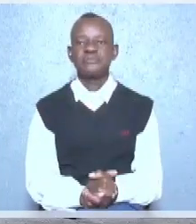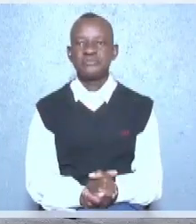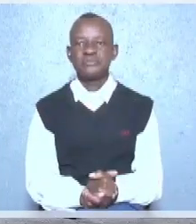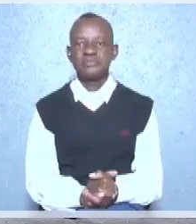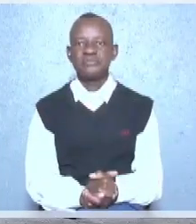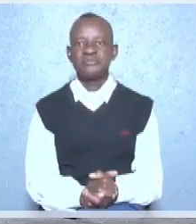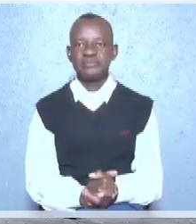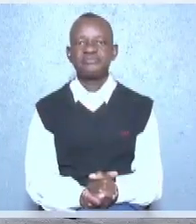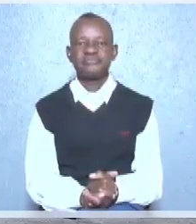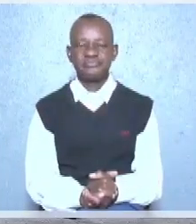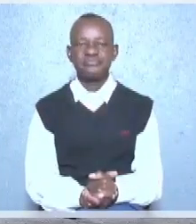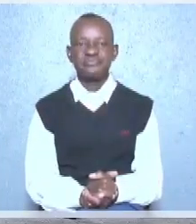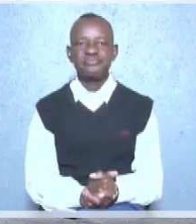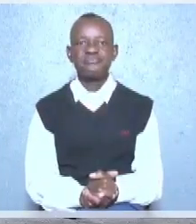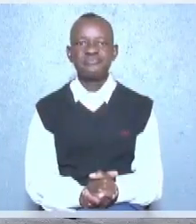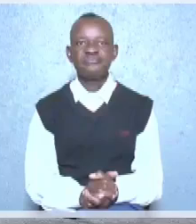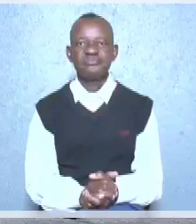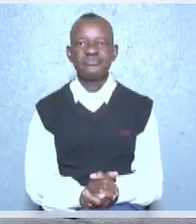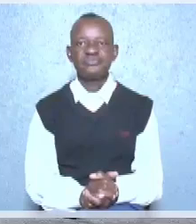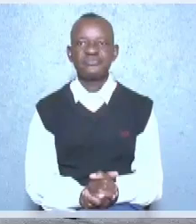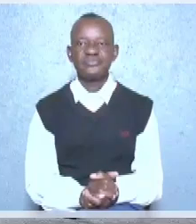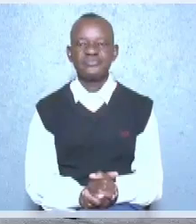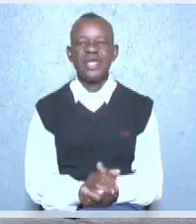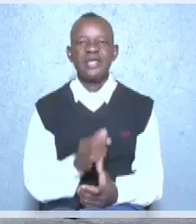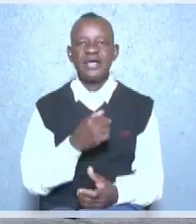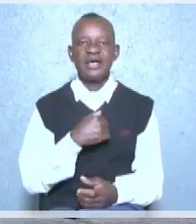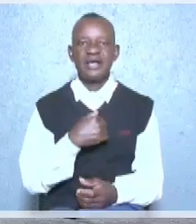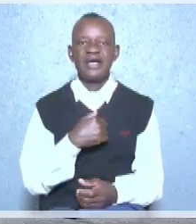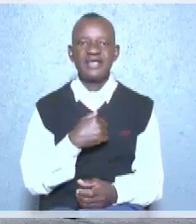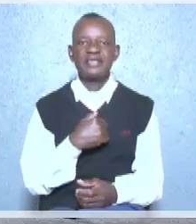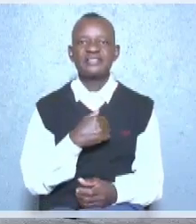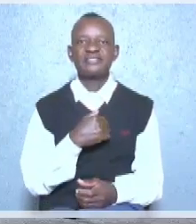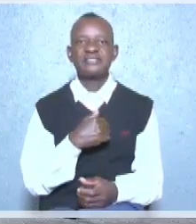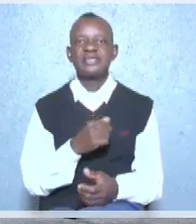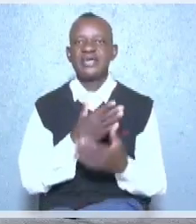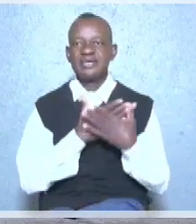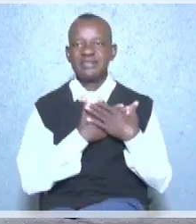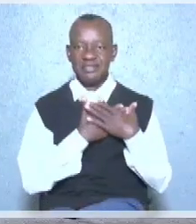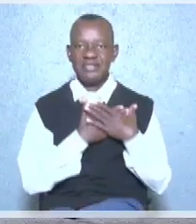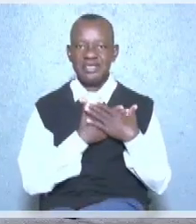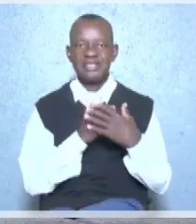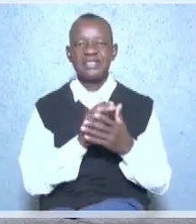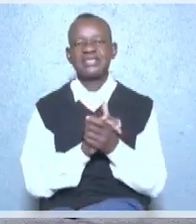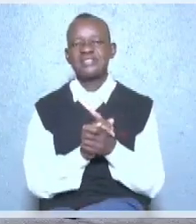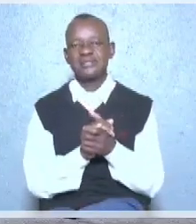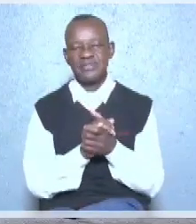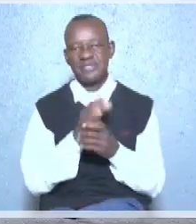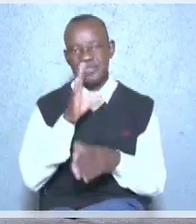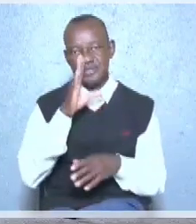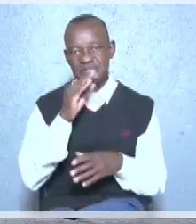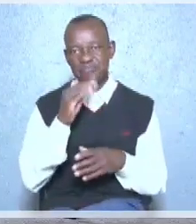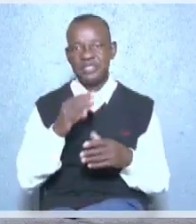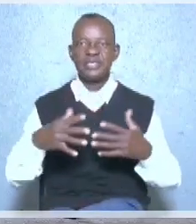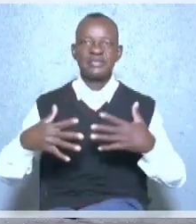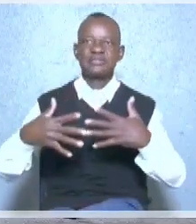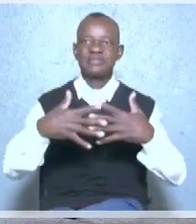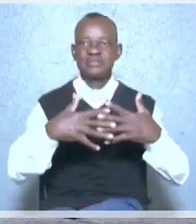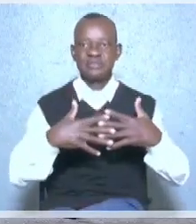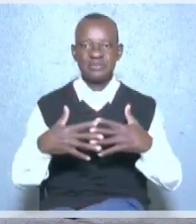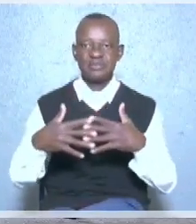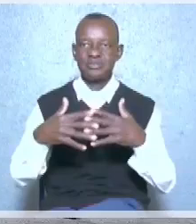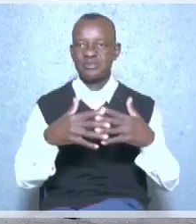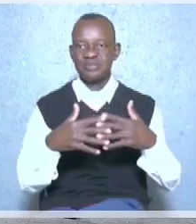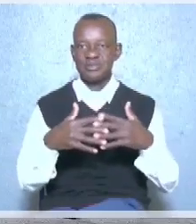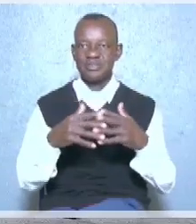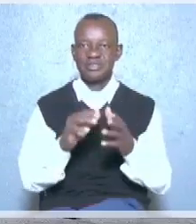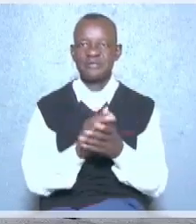made reference to the Americans, which I think many will agree that they can tell one hell